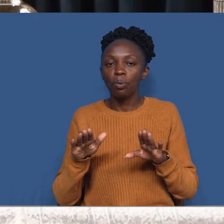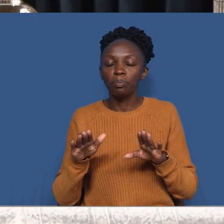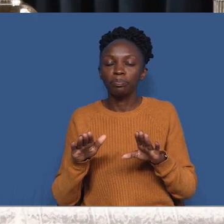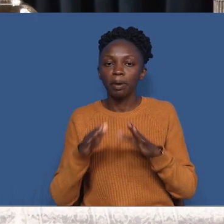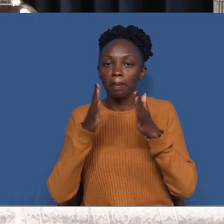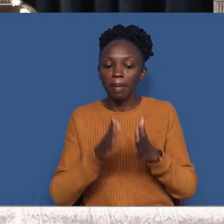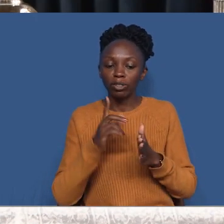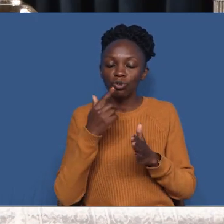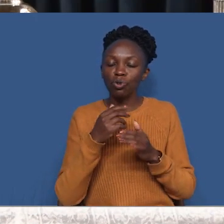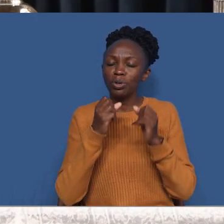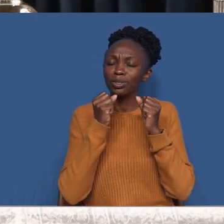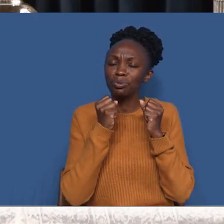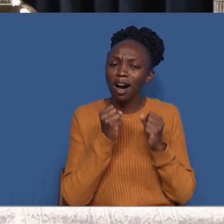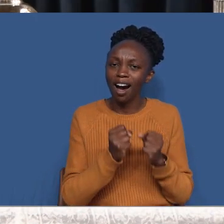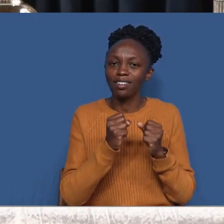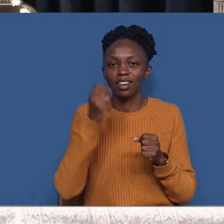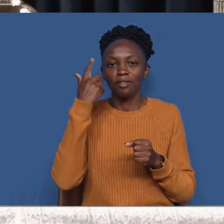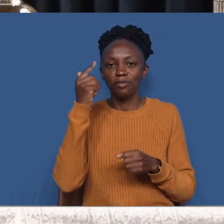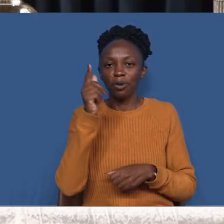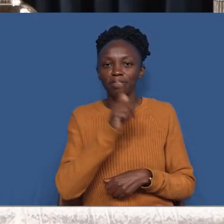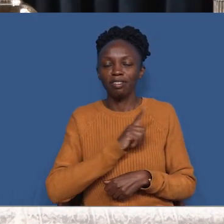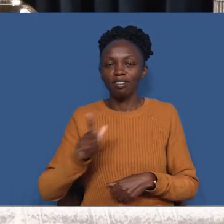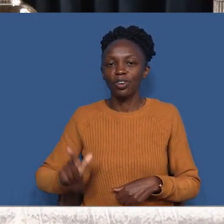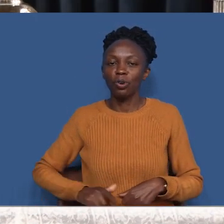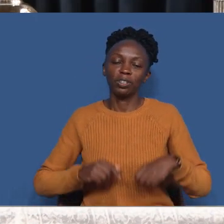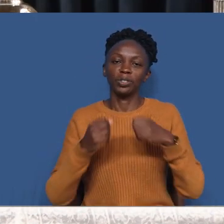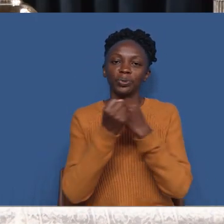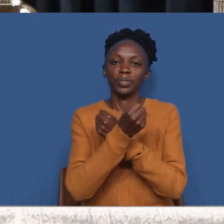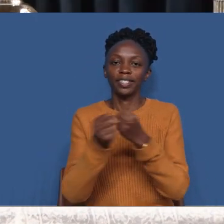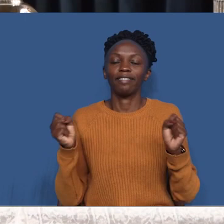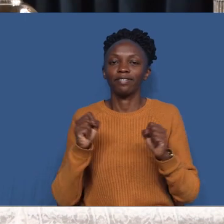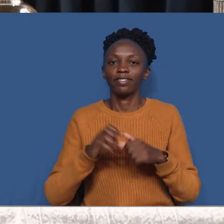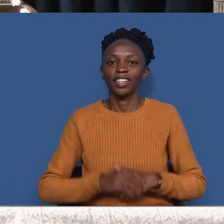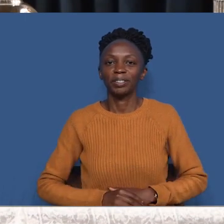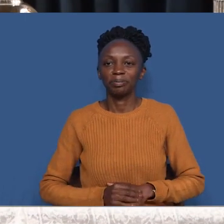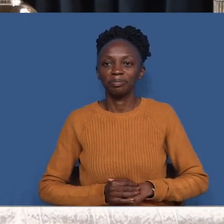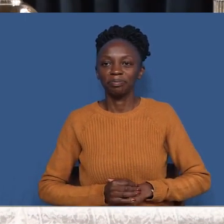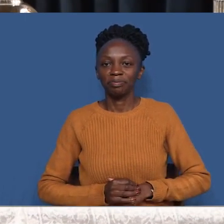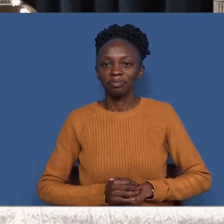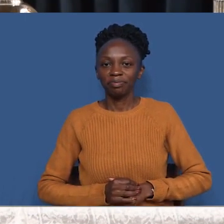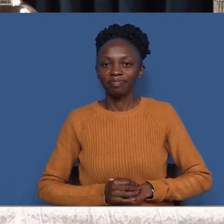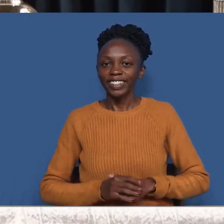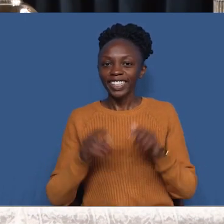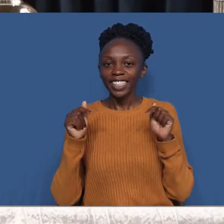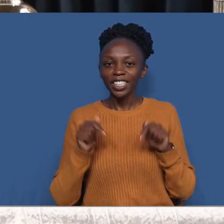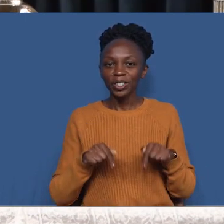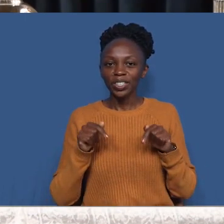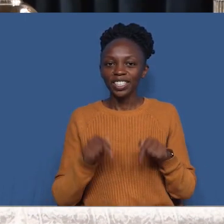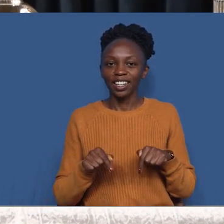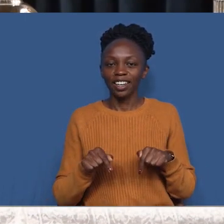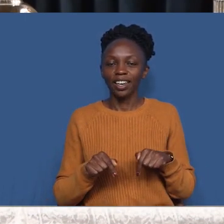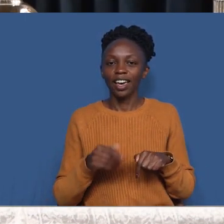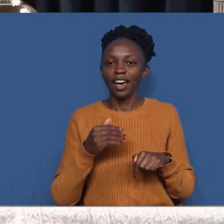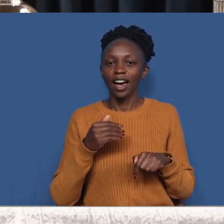a person who is too hard for the Lord to save. Today, I want us